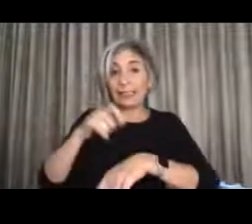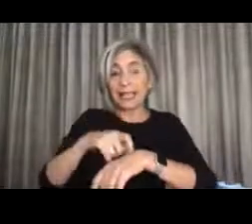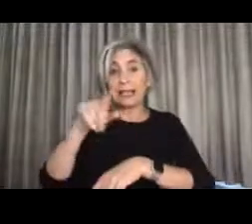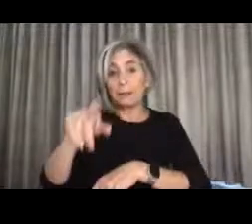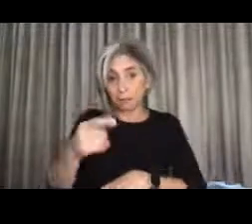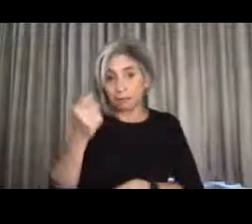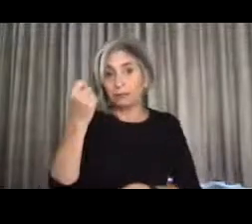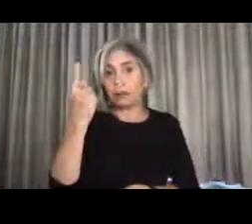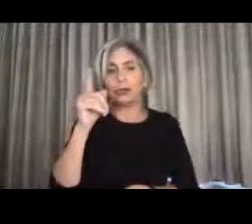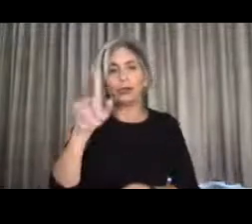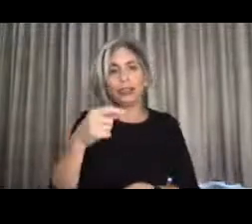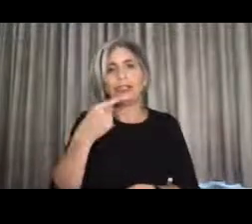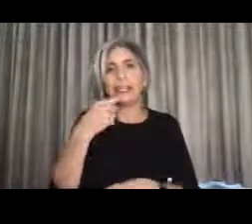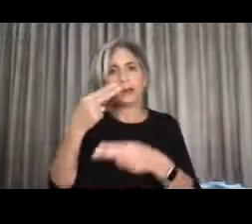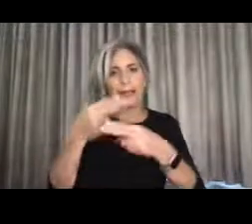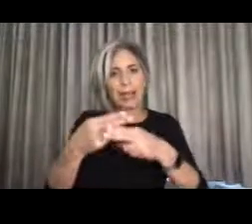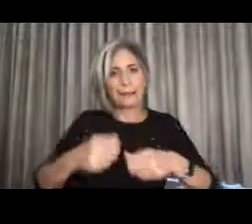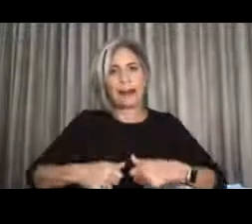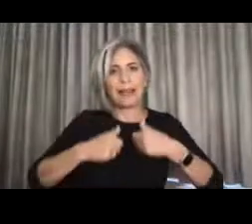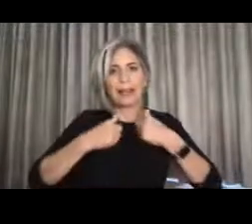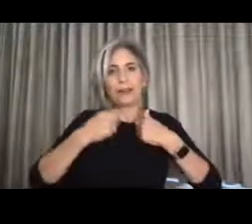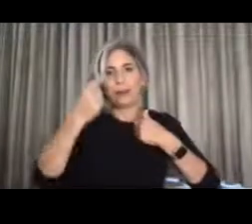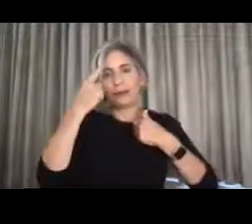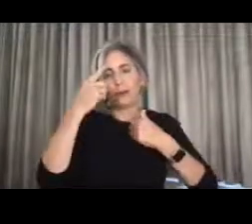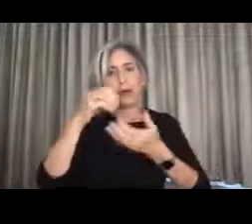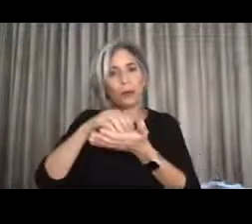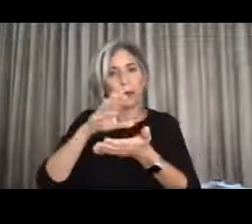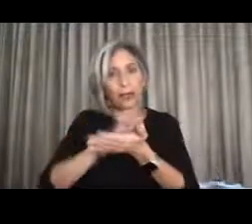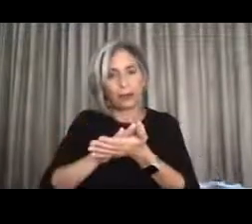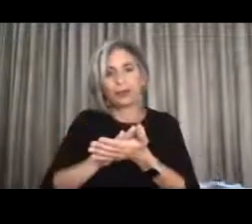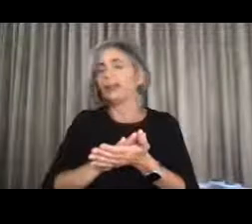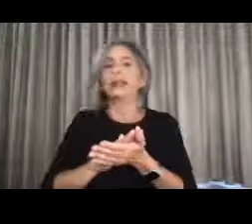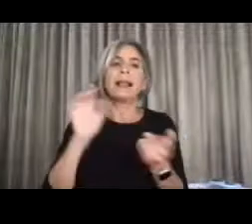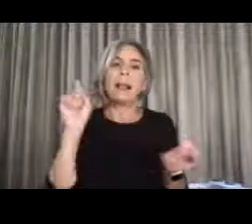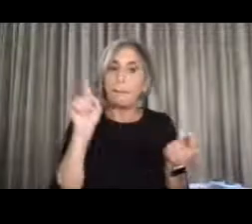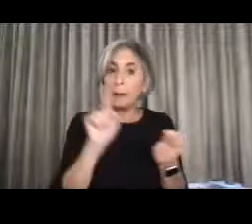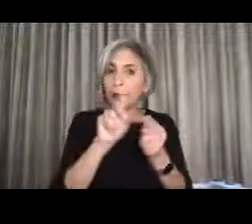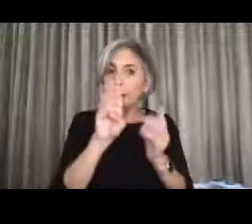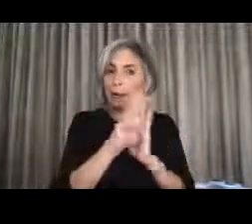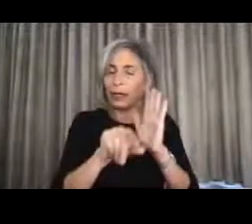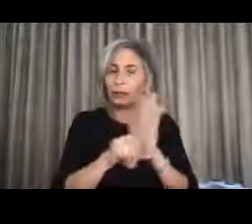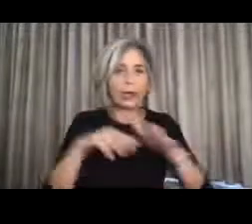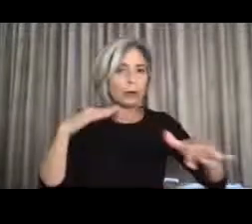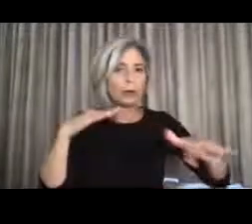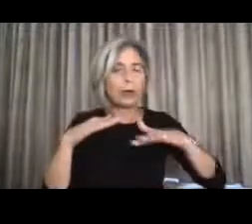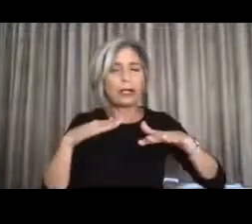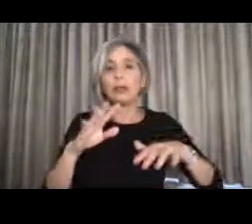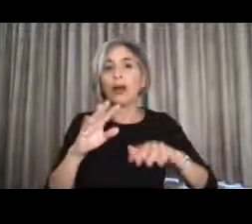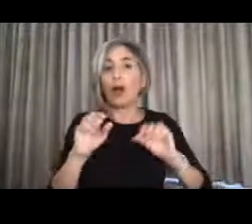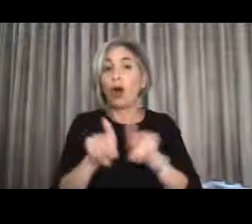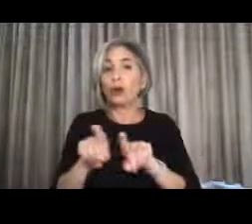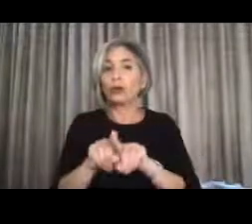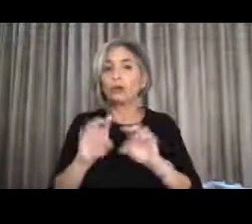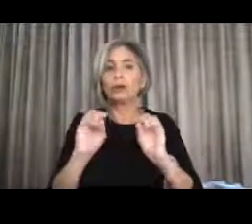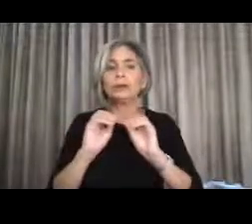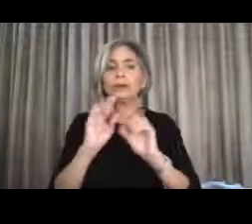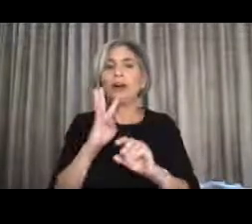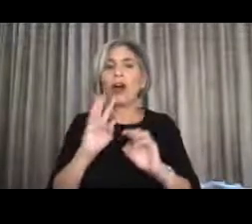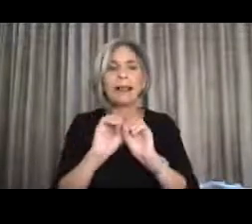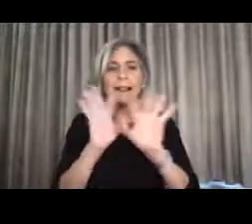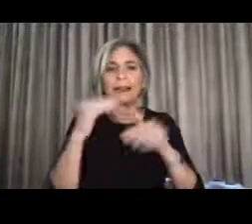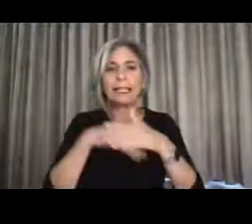address for the record. Please minimize any sources of background noise and speak clearly into your microphone during your allotted time.